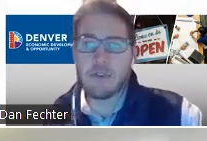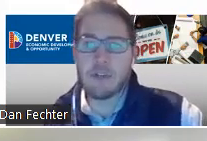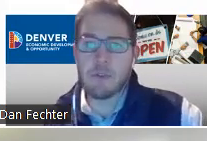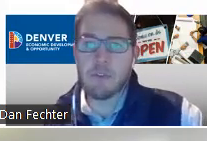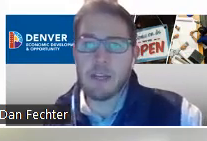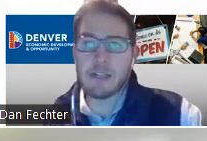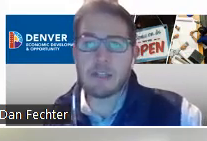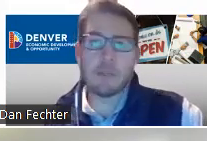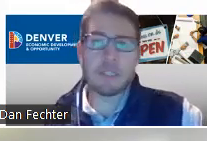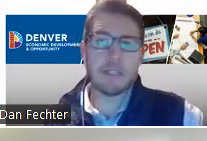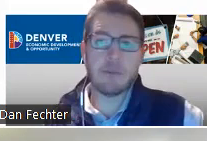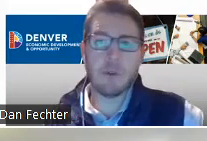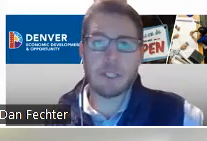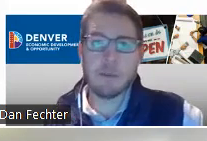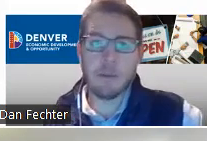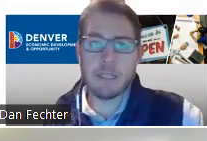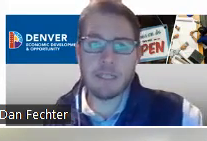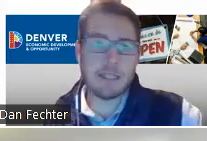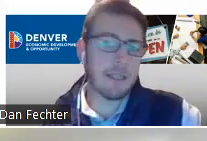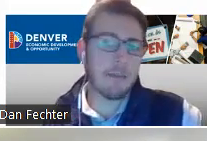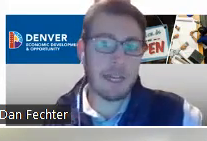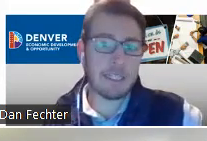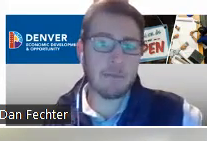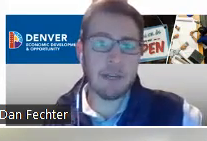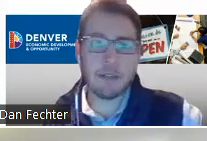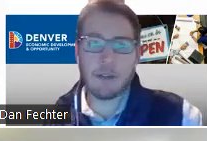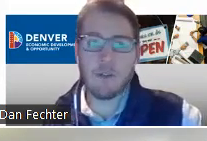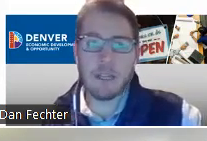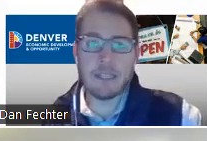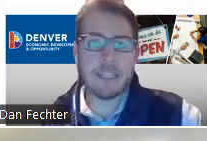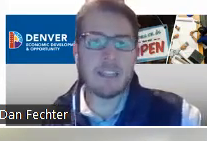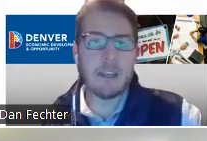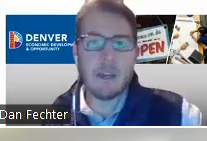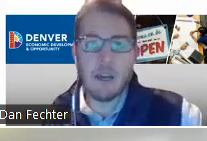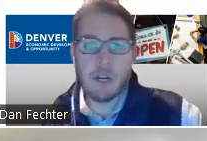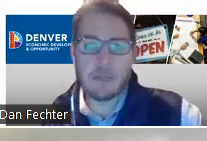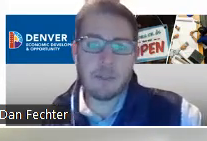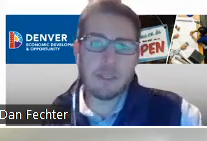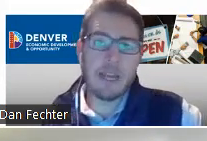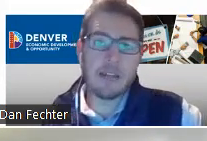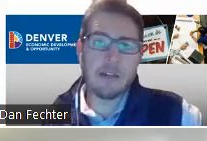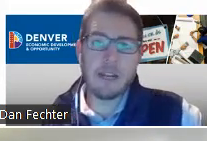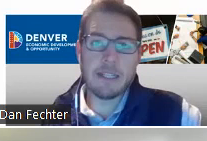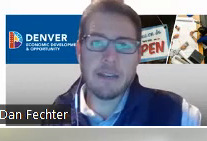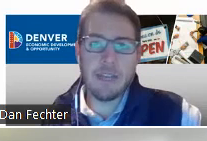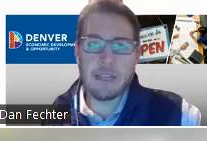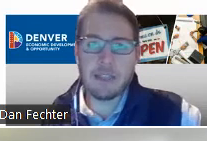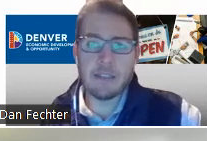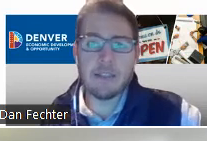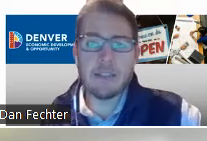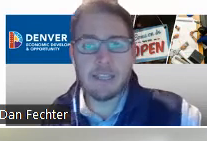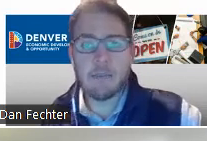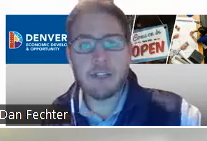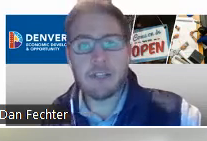these funds provide additional business support to small businesses impacted by COVID-19. Approximately $997,000